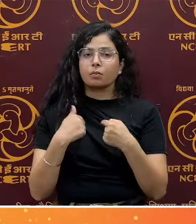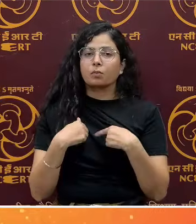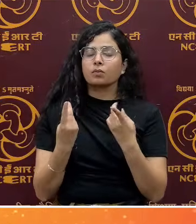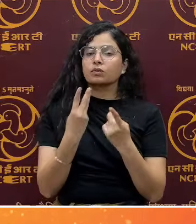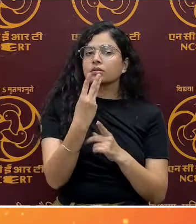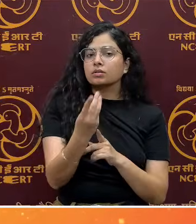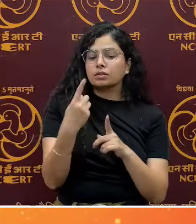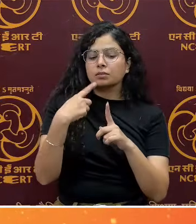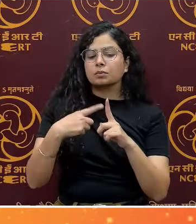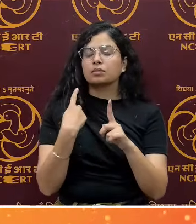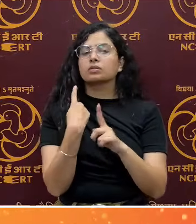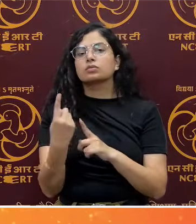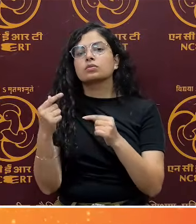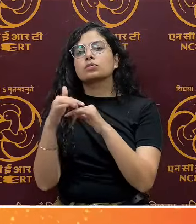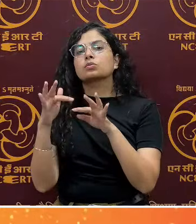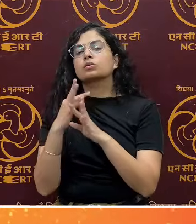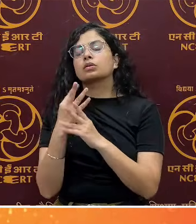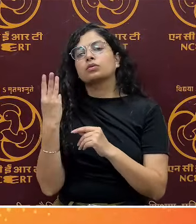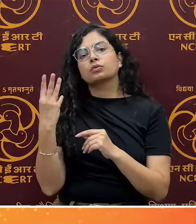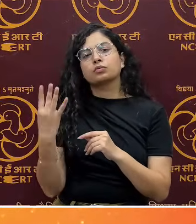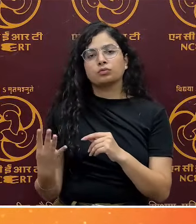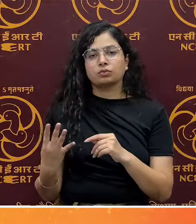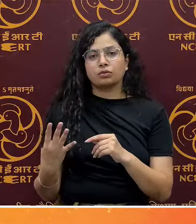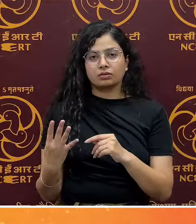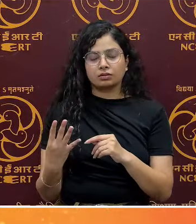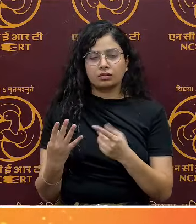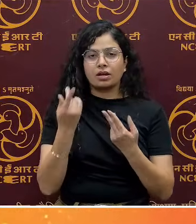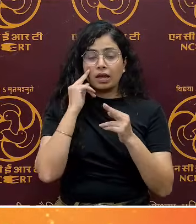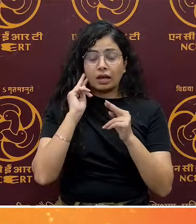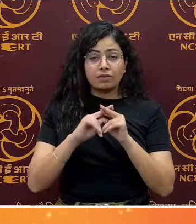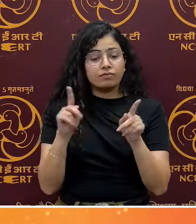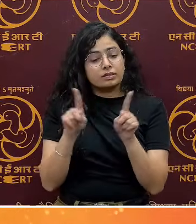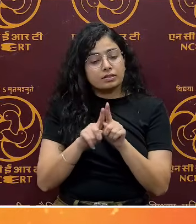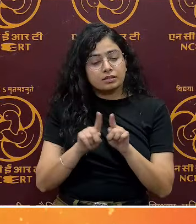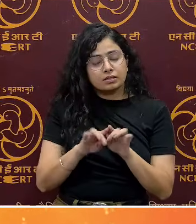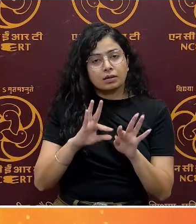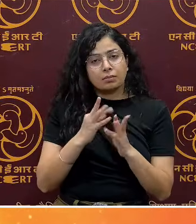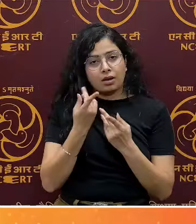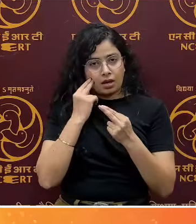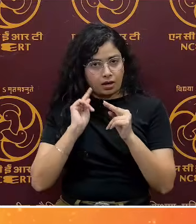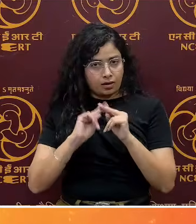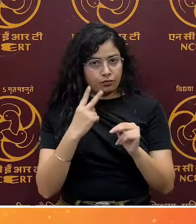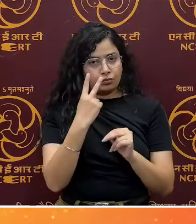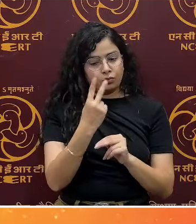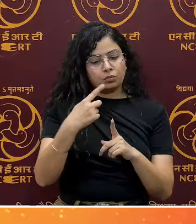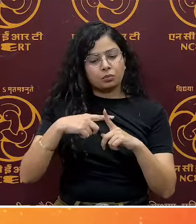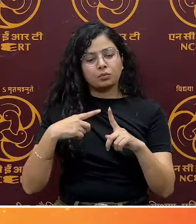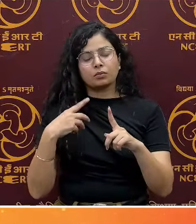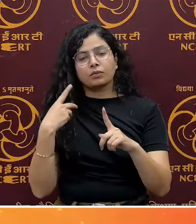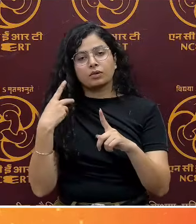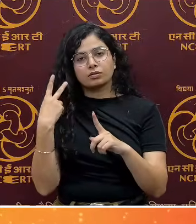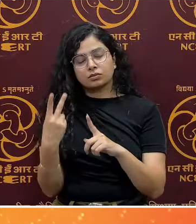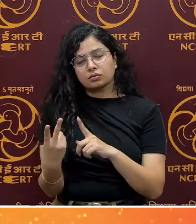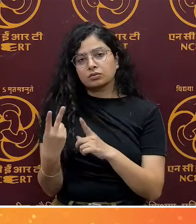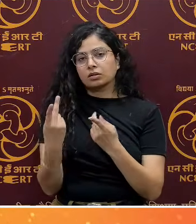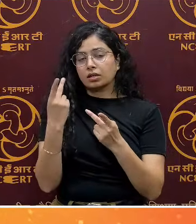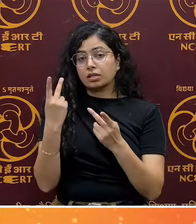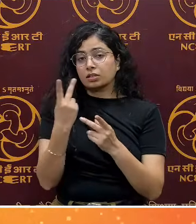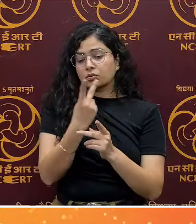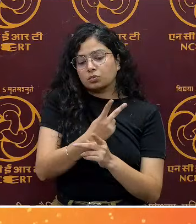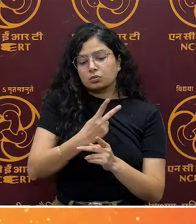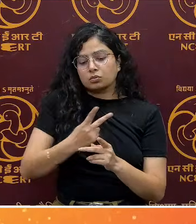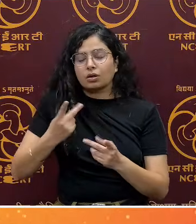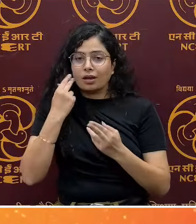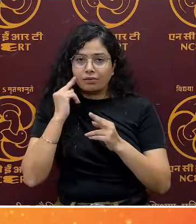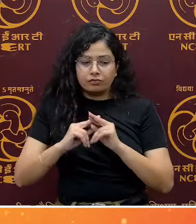Similarly, here I will add 2 to 1, I will get 3. The same 2 I will add to 3 and I will get 5. The same 2 I will add. So this